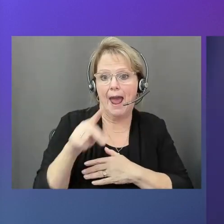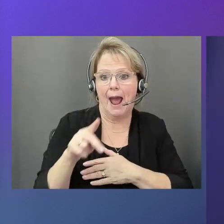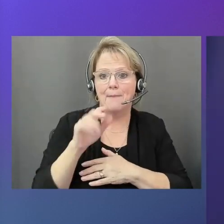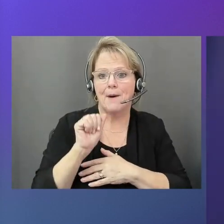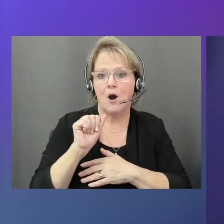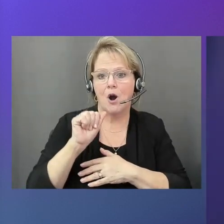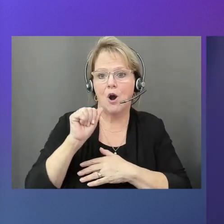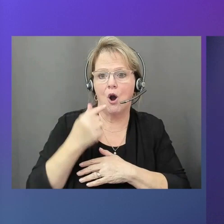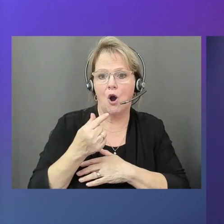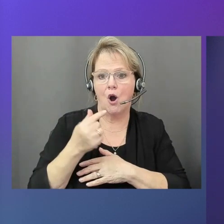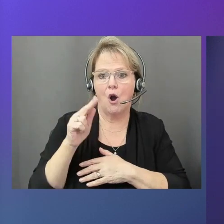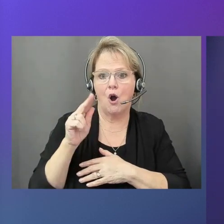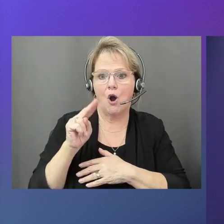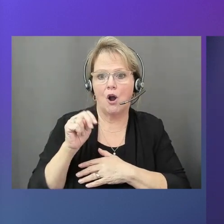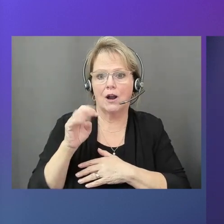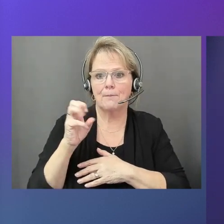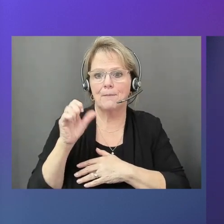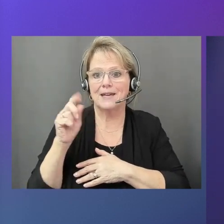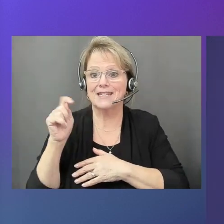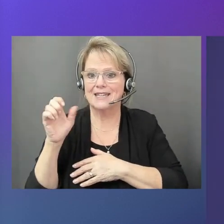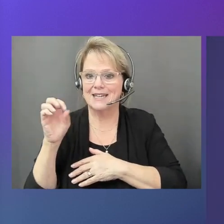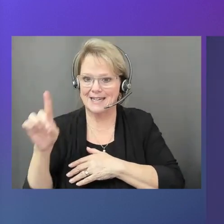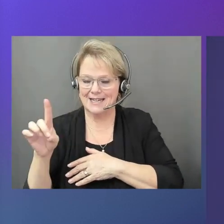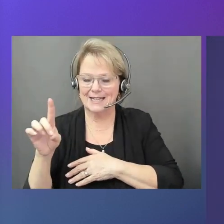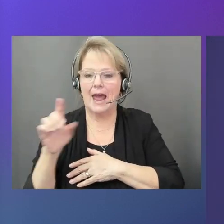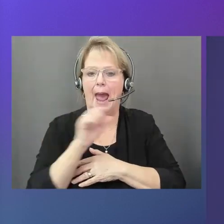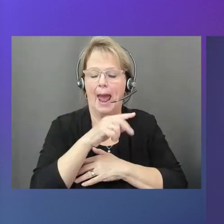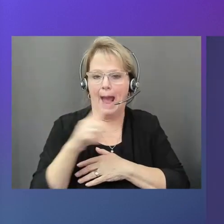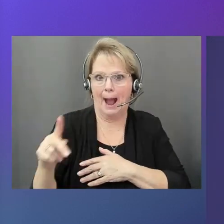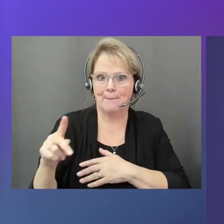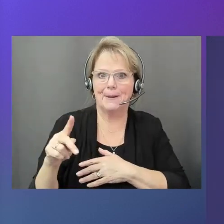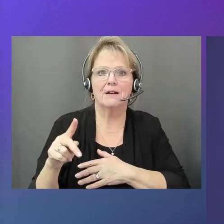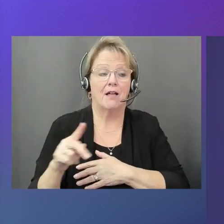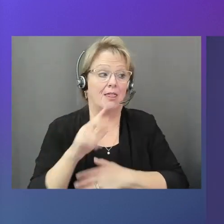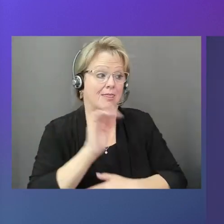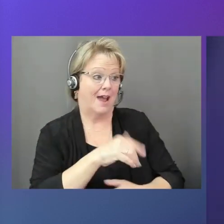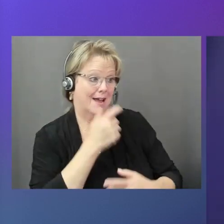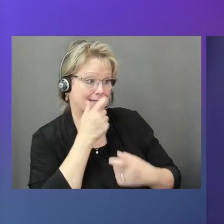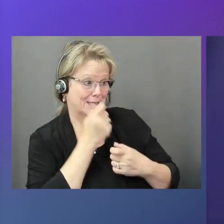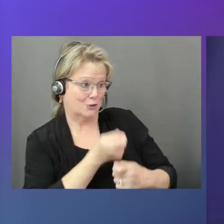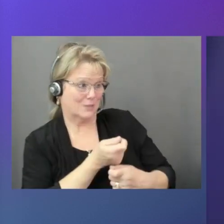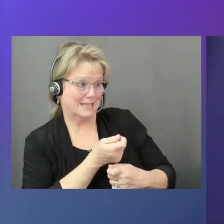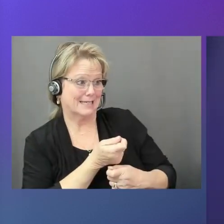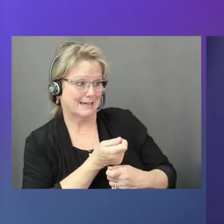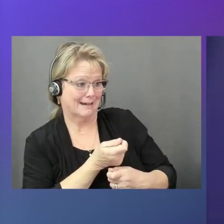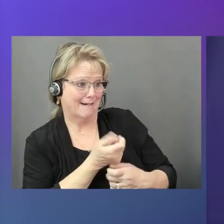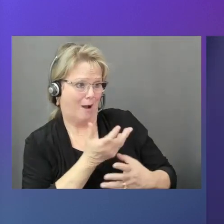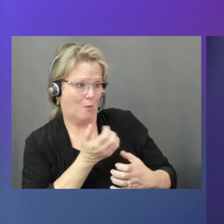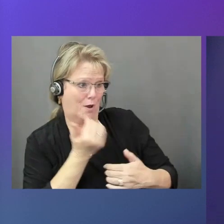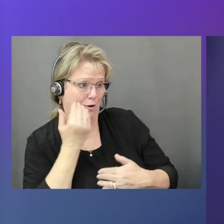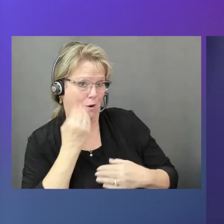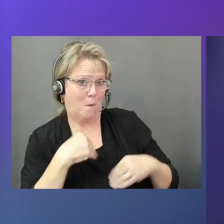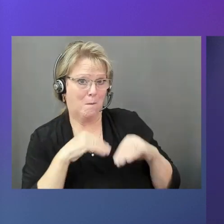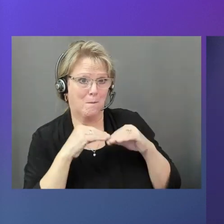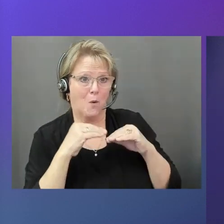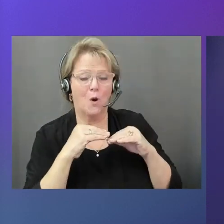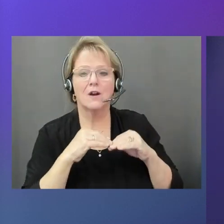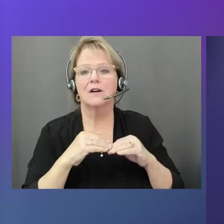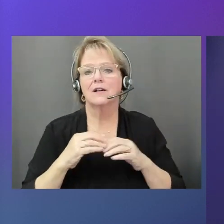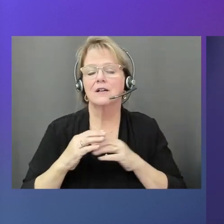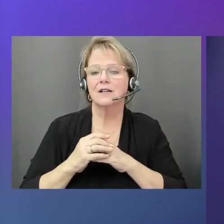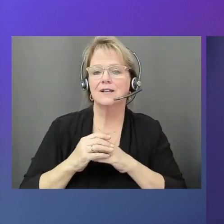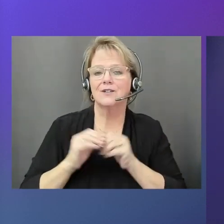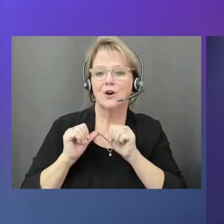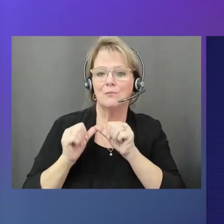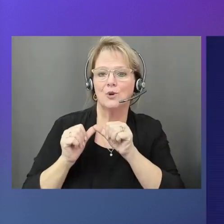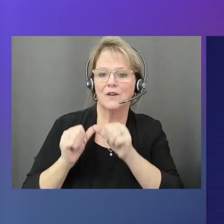It's super neat. That sounds pretty interesting. I'd love to hear more about it as we get into it. Yeah, let's do it. All right. Well, moving on to the photography